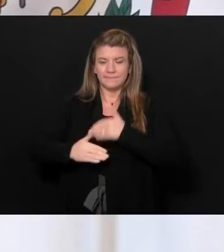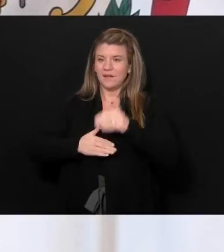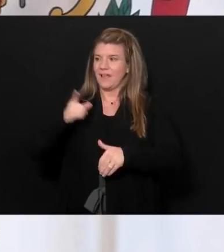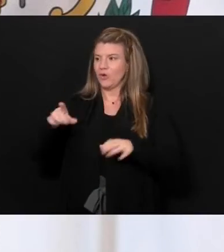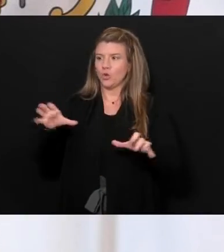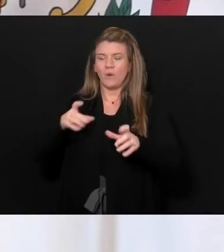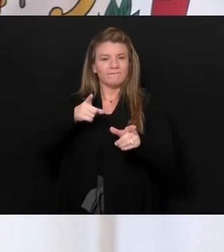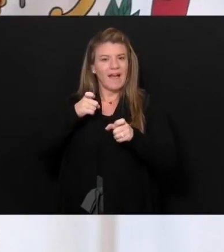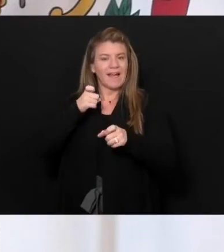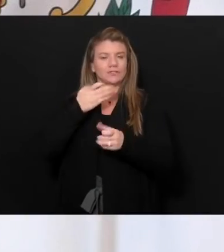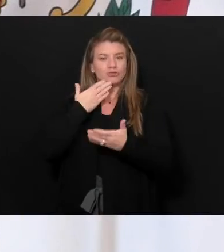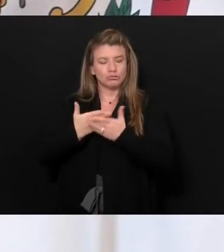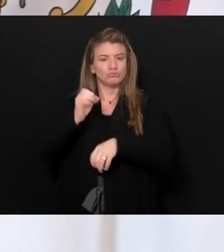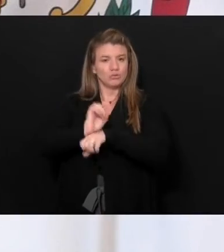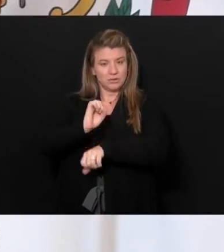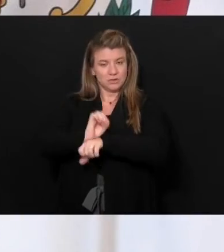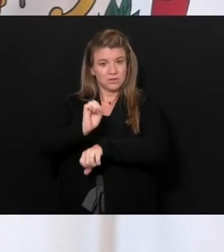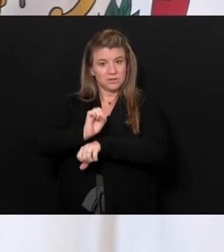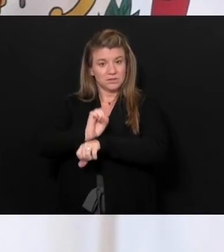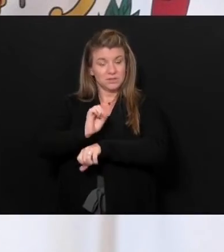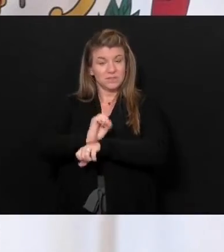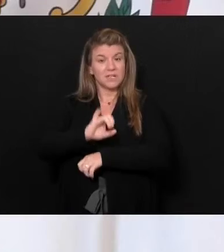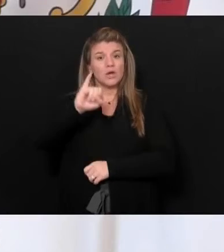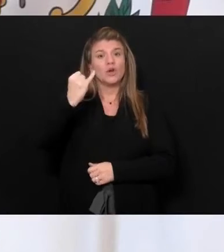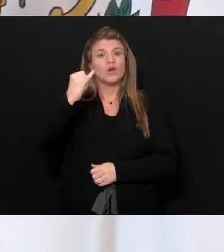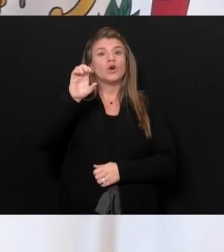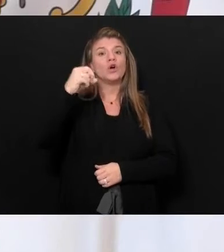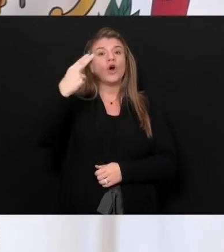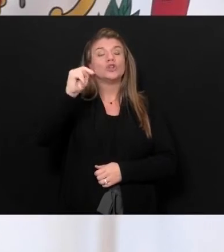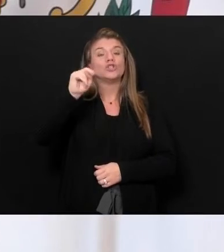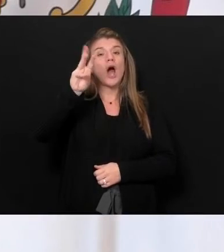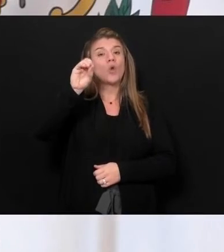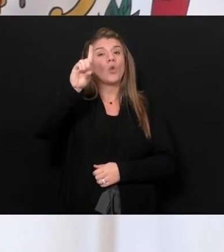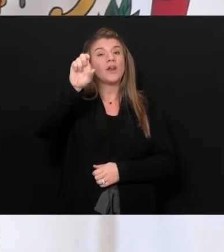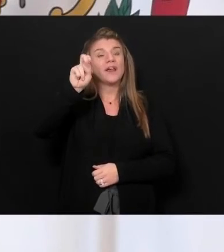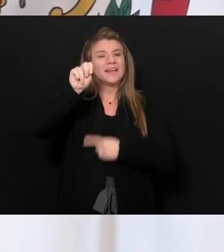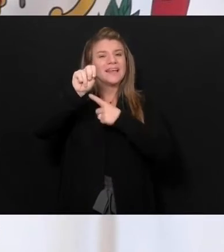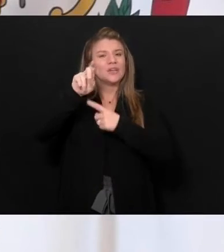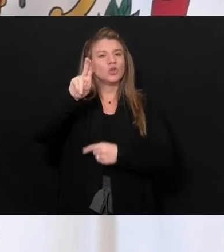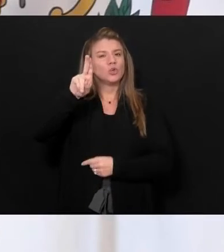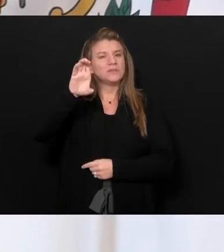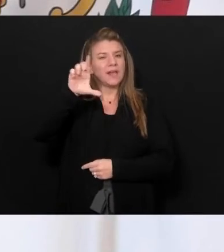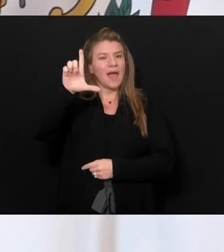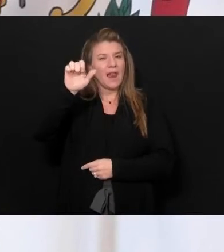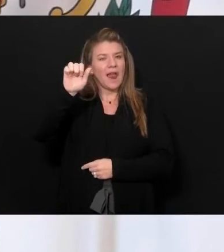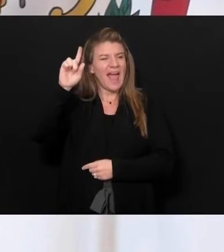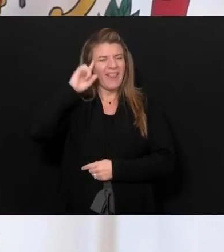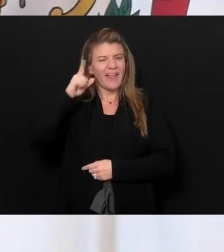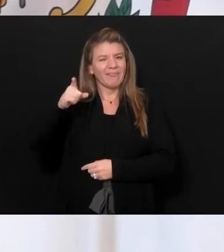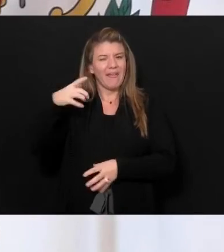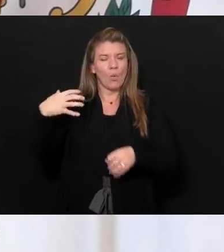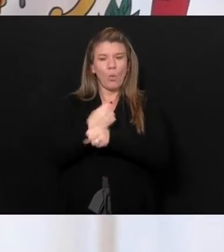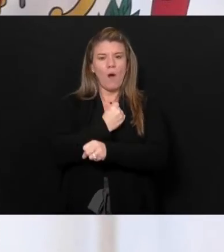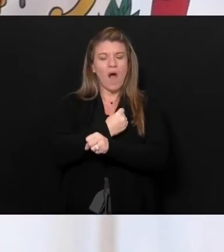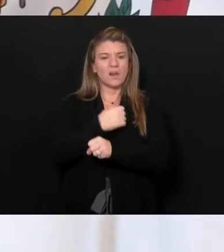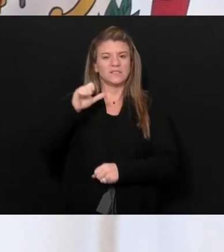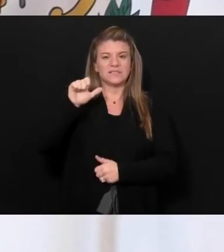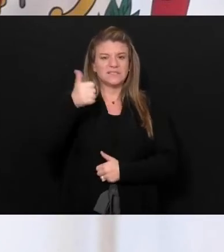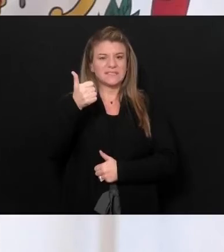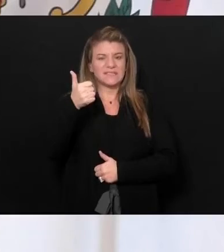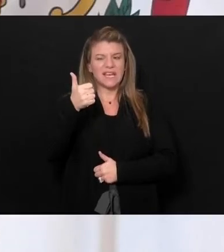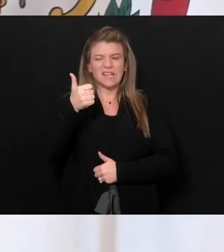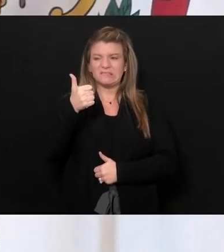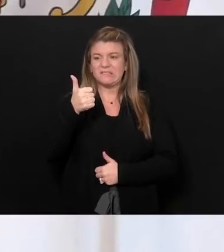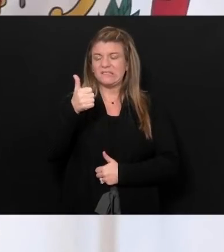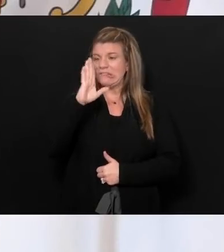very fast and everything. You know, John Wooden, who was at UCLA, I think they won 10 consecutive, or I